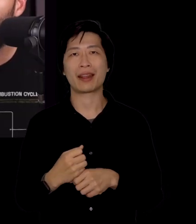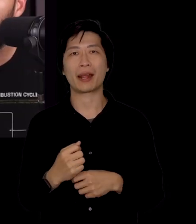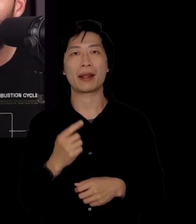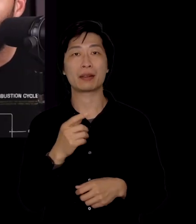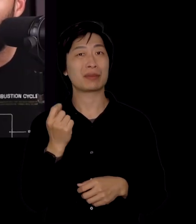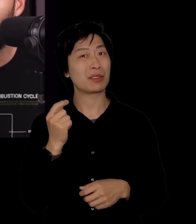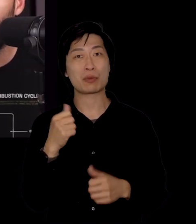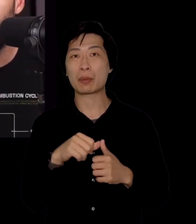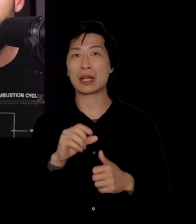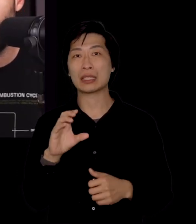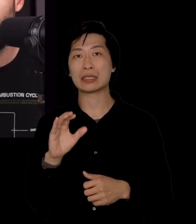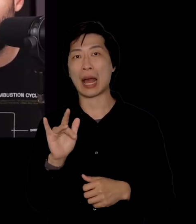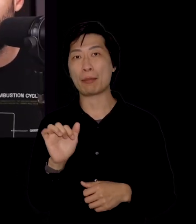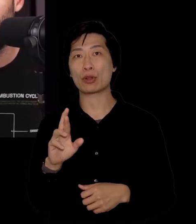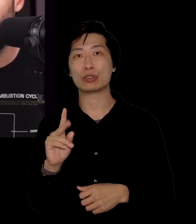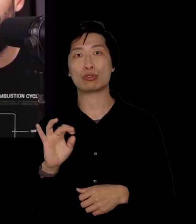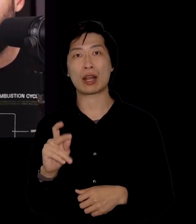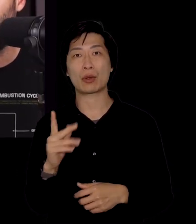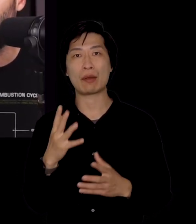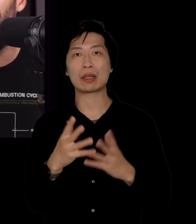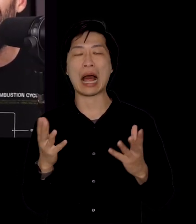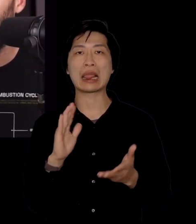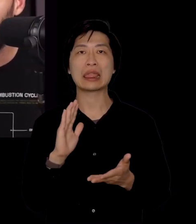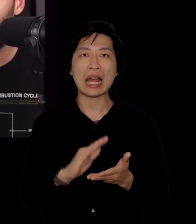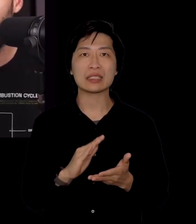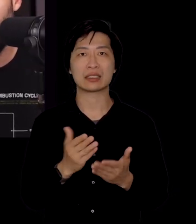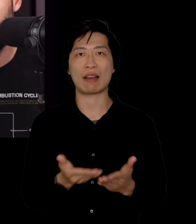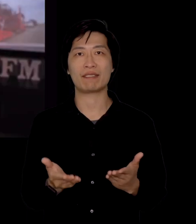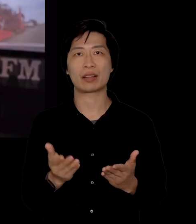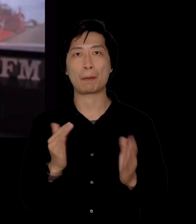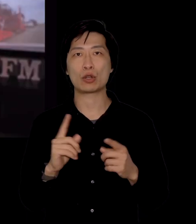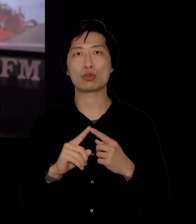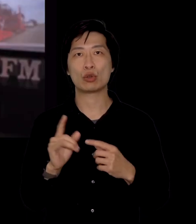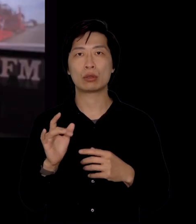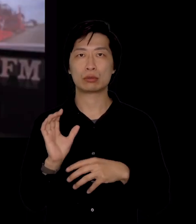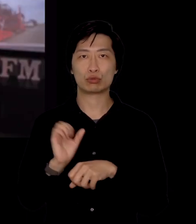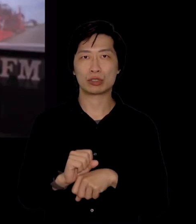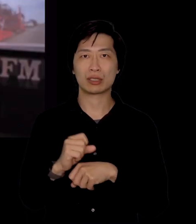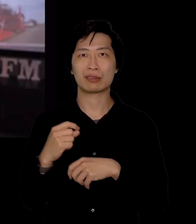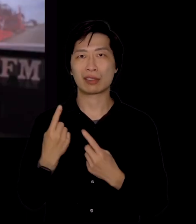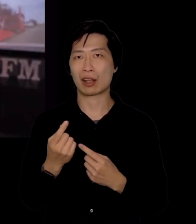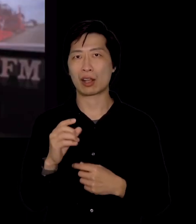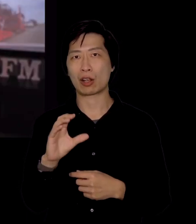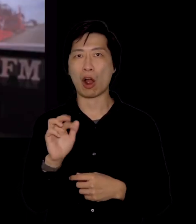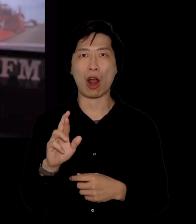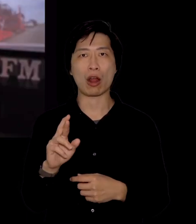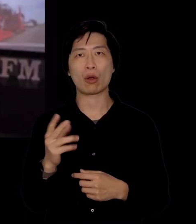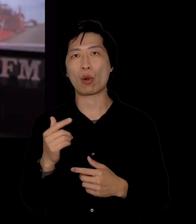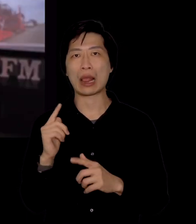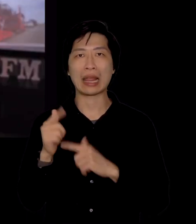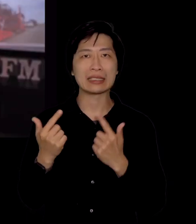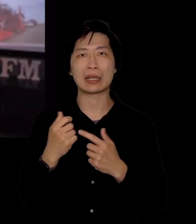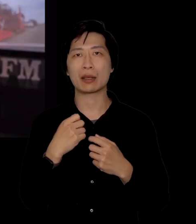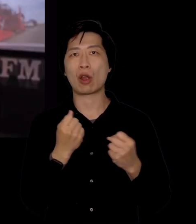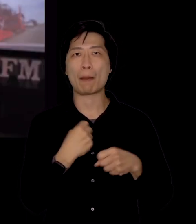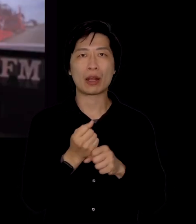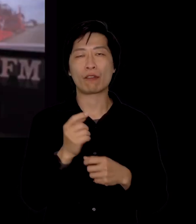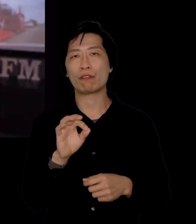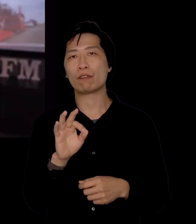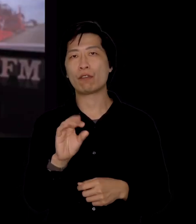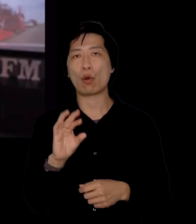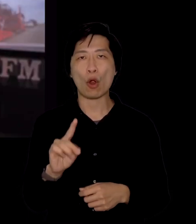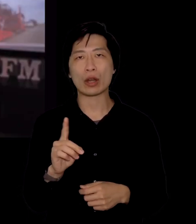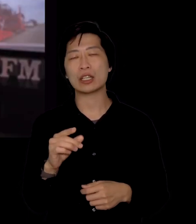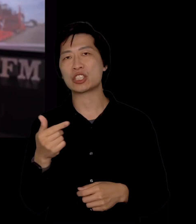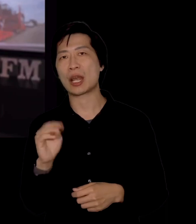But then you also have to remember that the Cybertruck is also going to have a lot less stuff than your traditional truck and car that, say, a legacy automaker